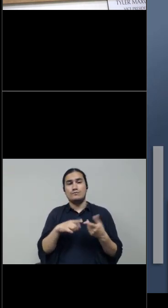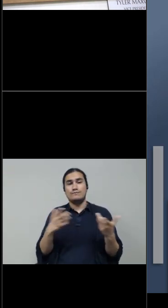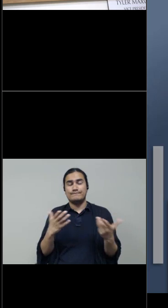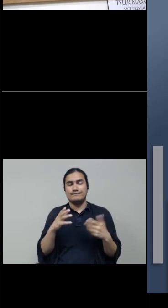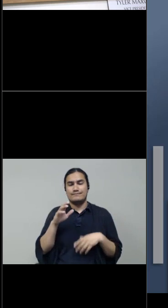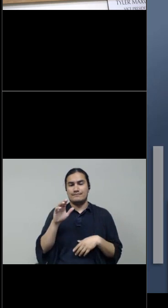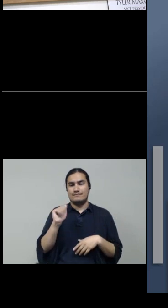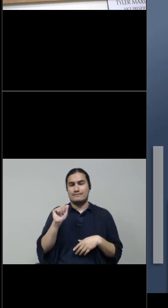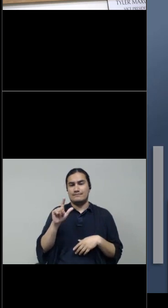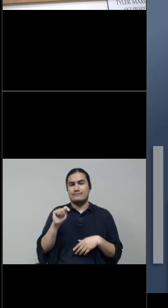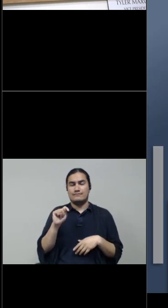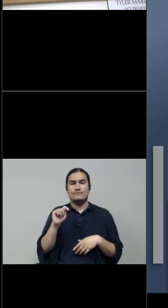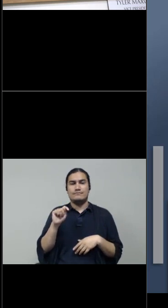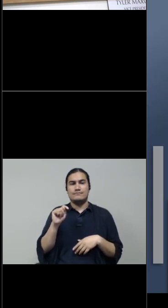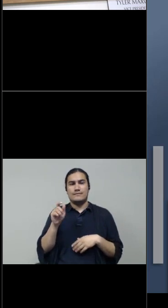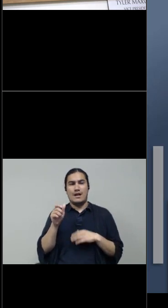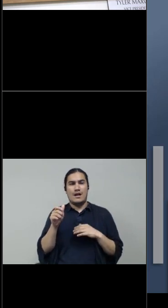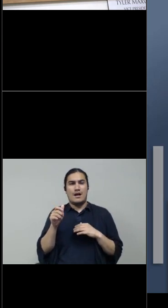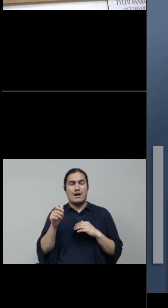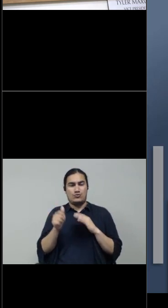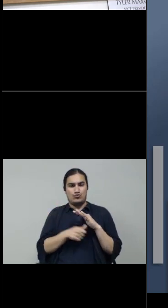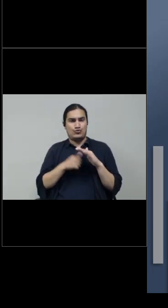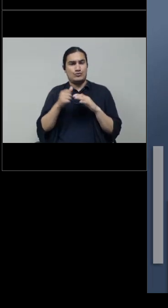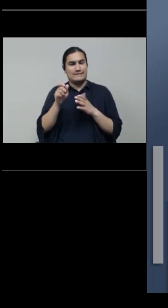CalSTA Undersecretary Elisa Canova.